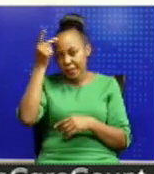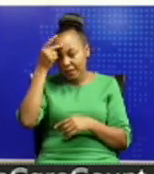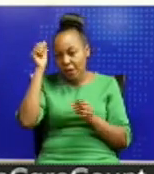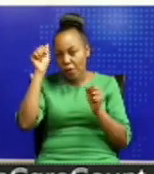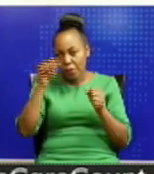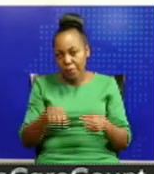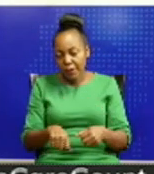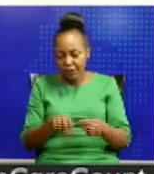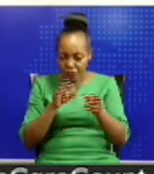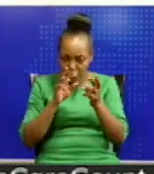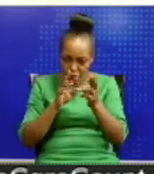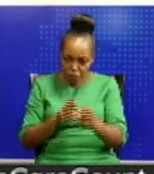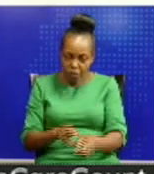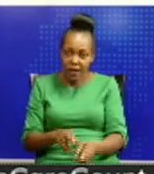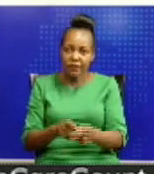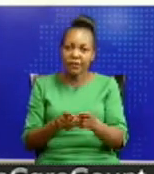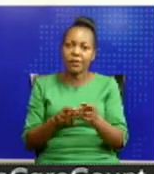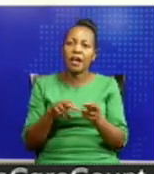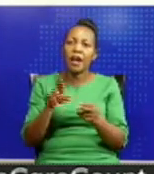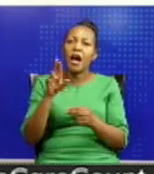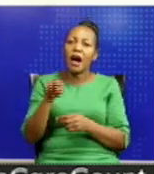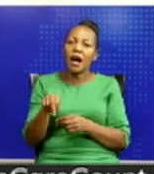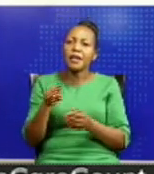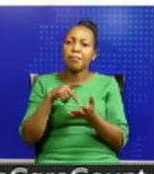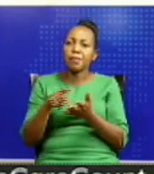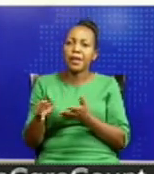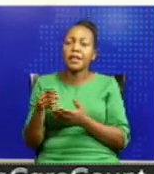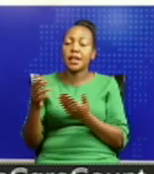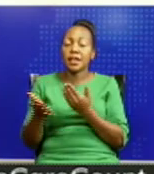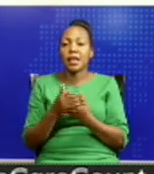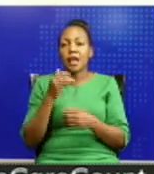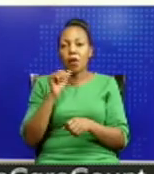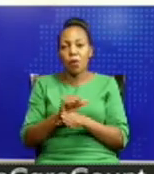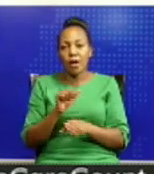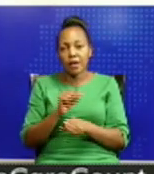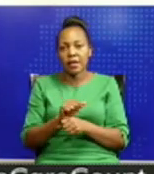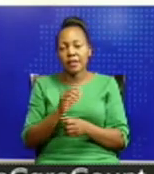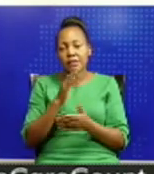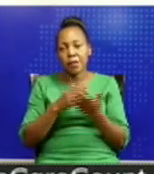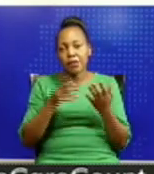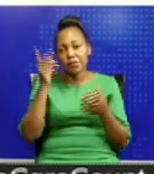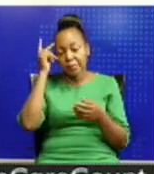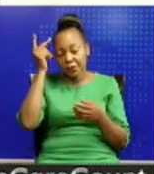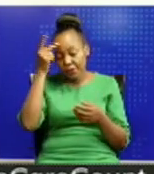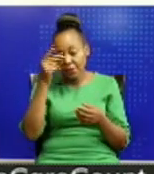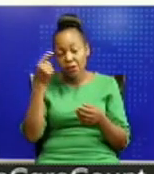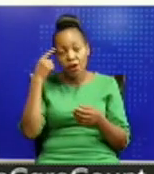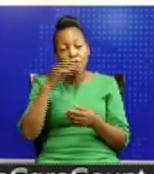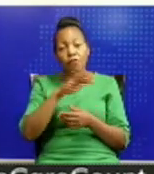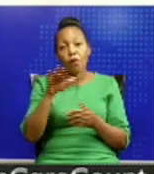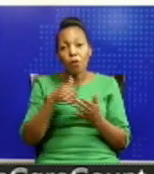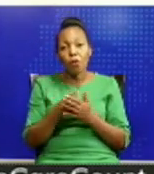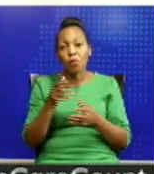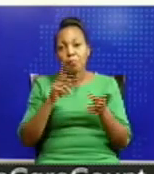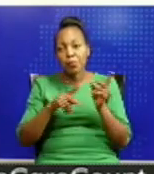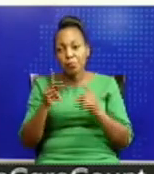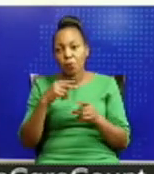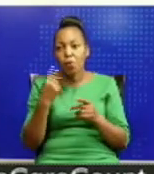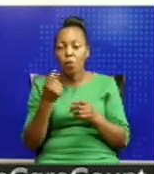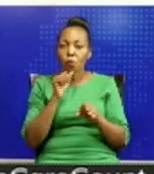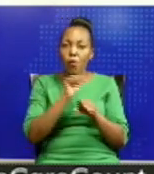able to recognize that unpaid care work is part and parcel. So for everybody outside there who is part of